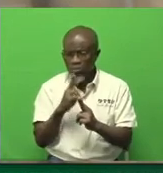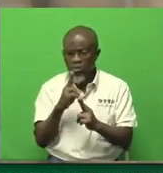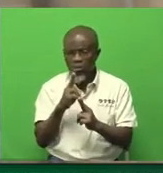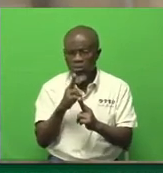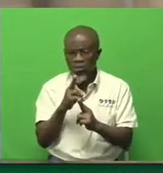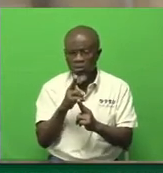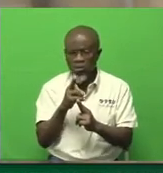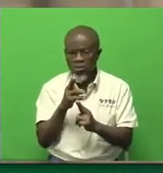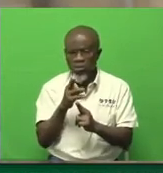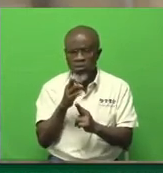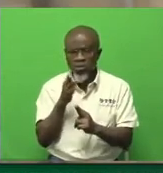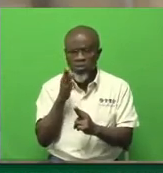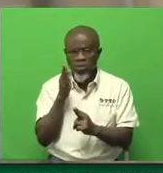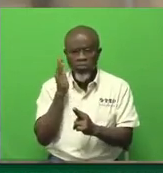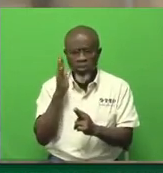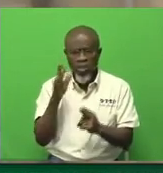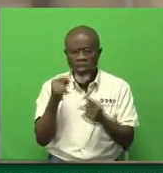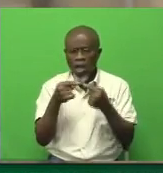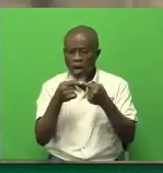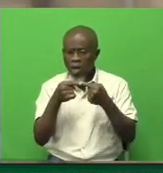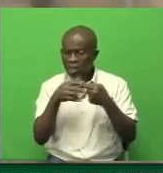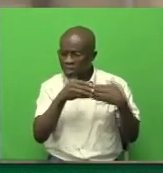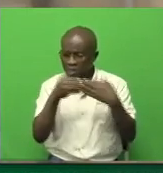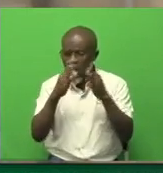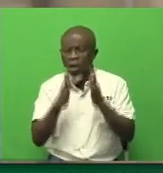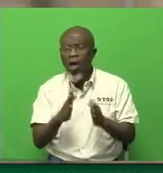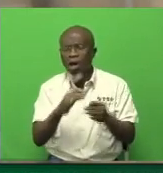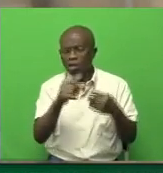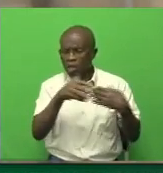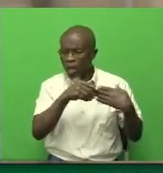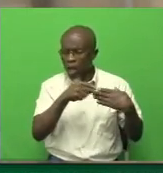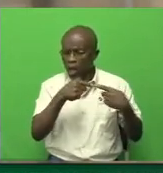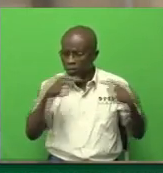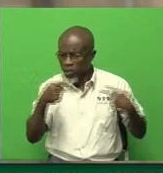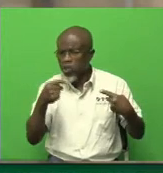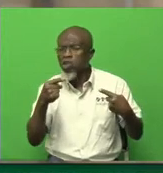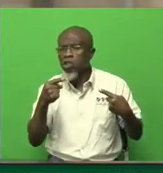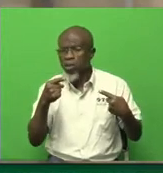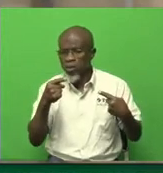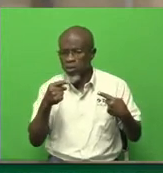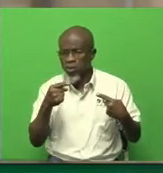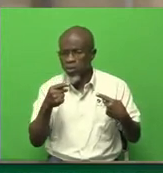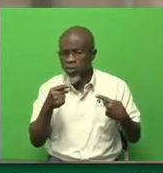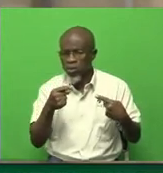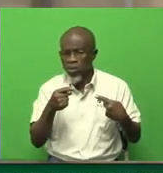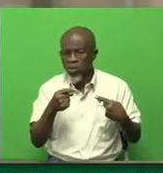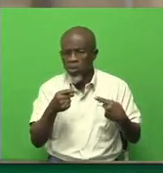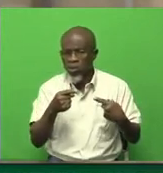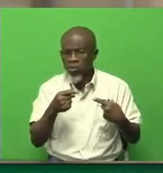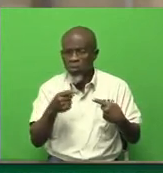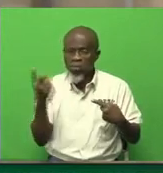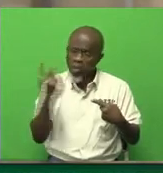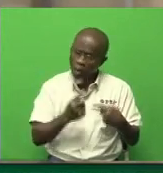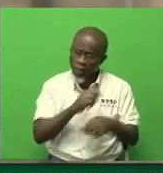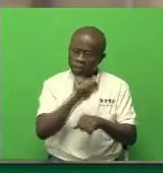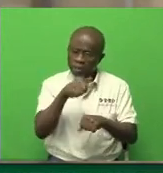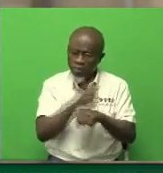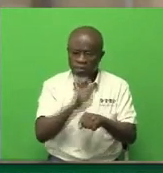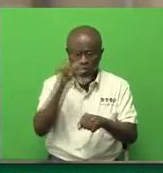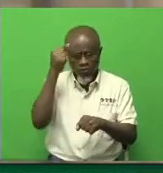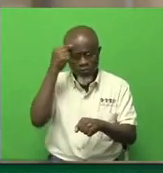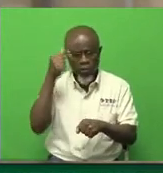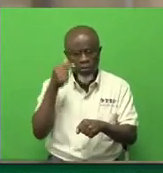believe that when we came into office in 2015 these circumstances that existed